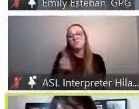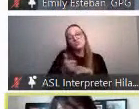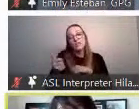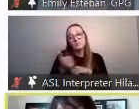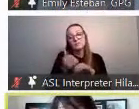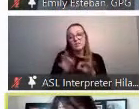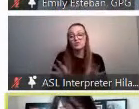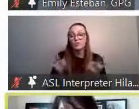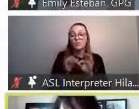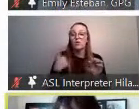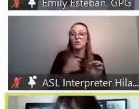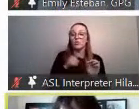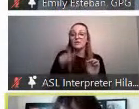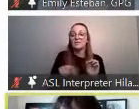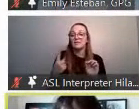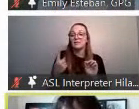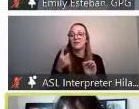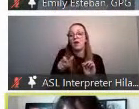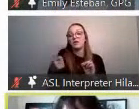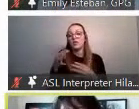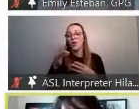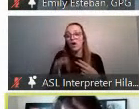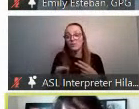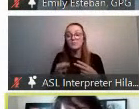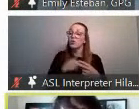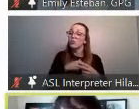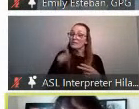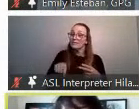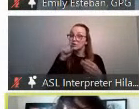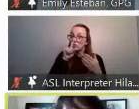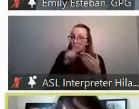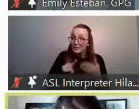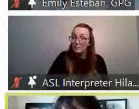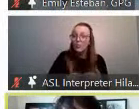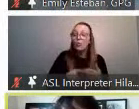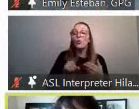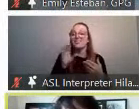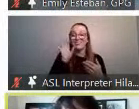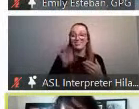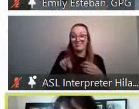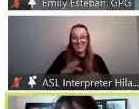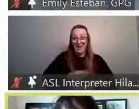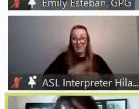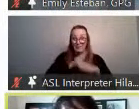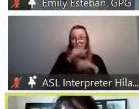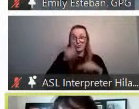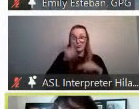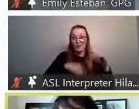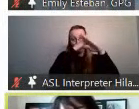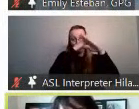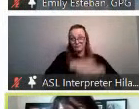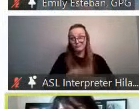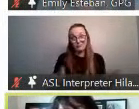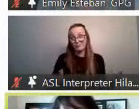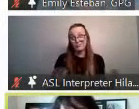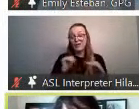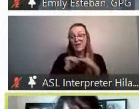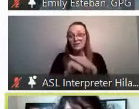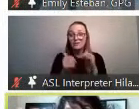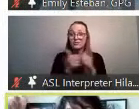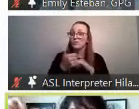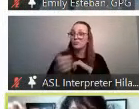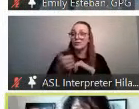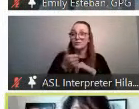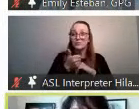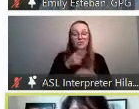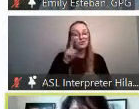really explore, because that barrier cannot be overcome. The access barrier to transportation cannot be